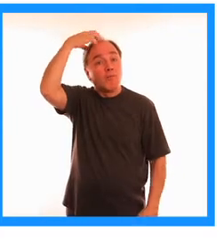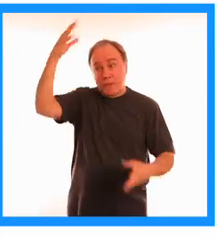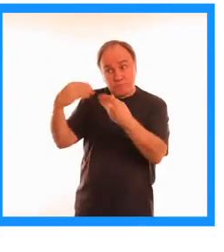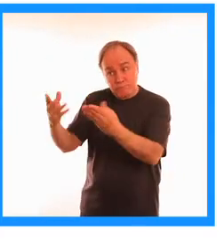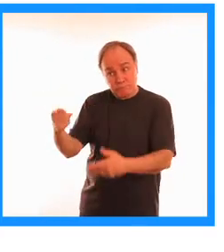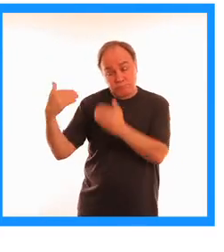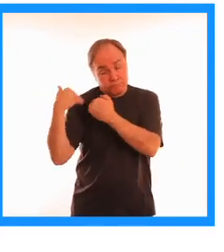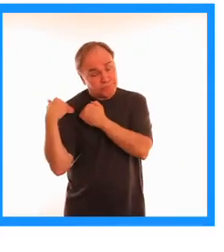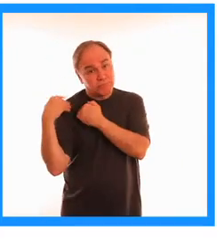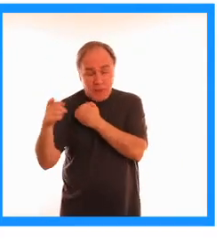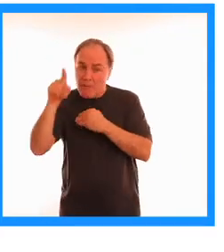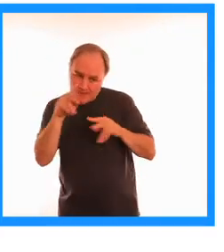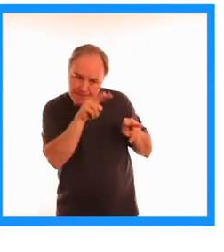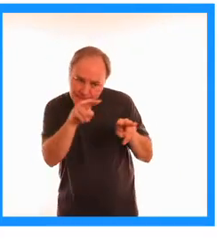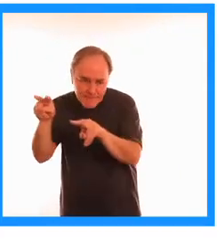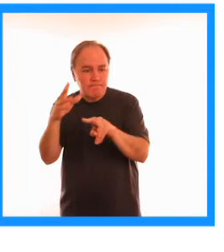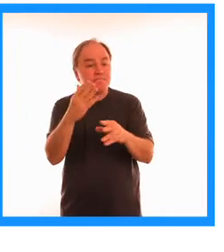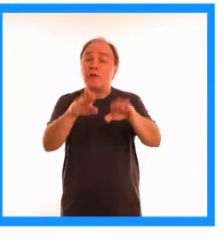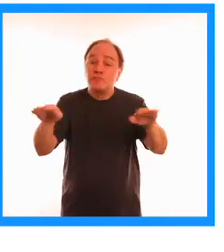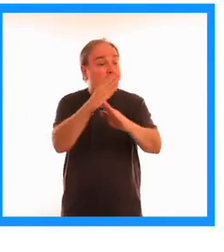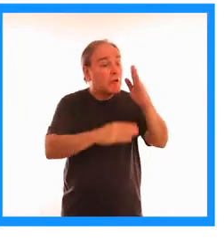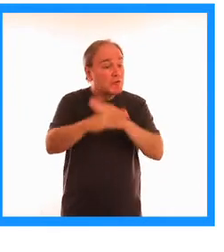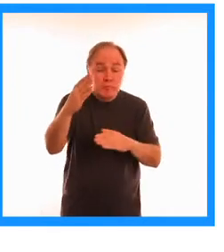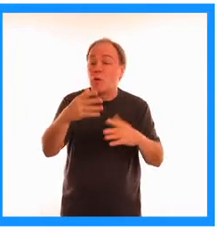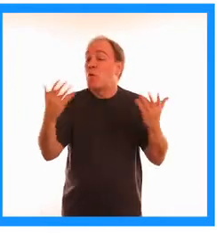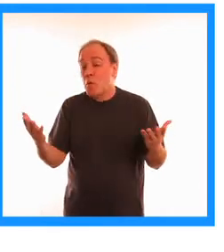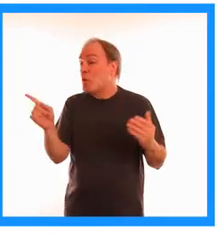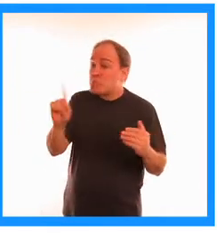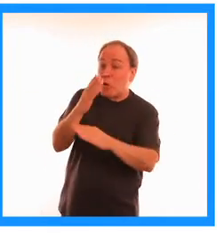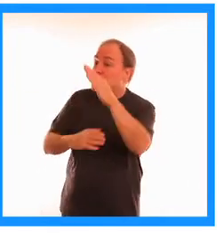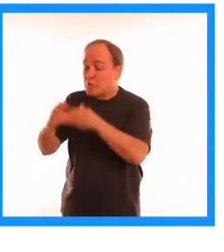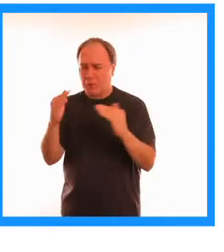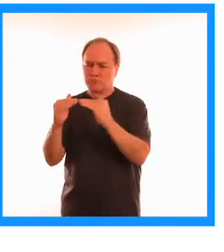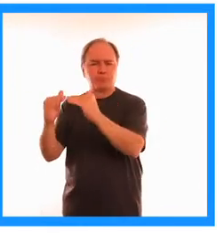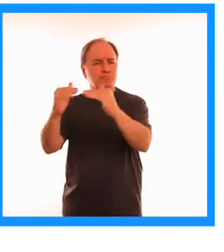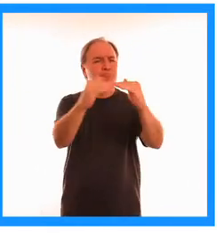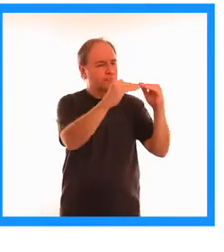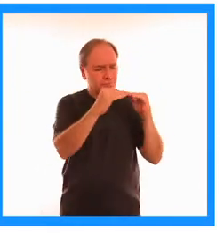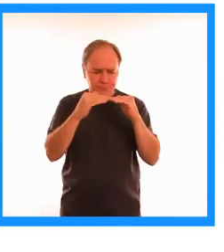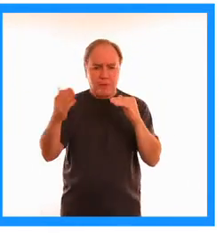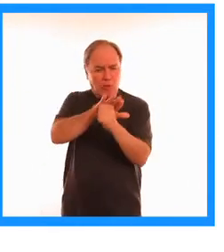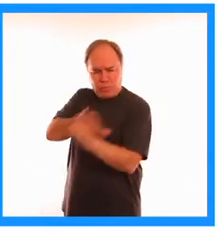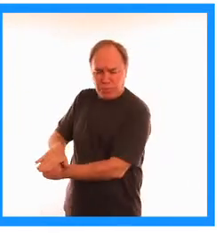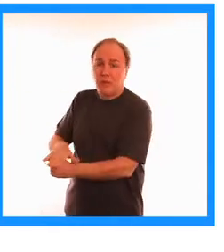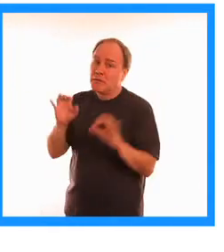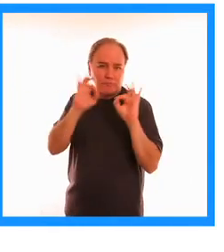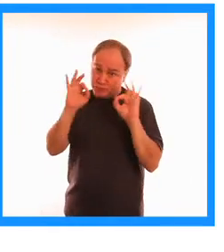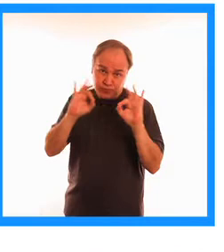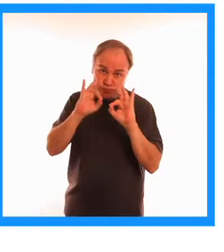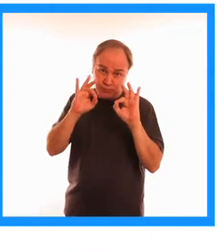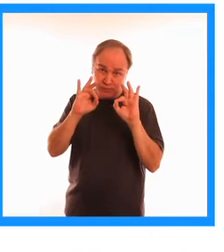They should also be able to count on allies further afield. Governments have the power to help by aligning their policies and programs with